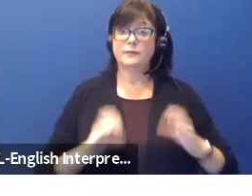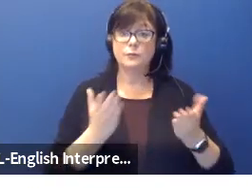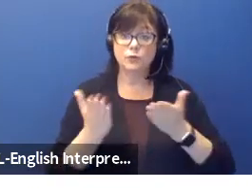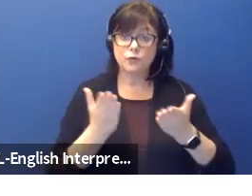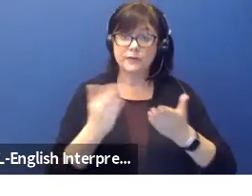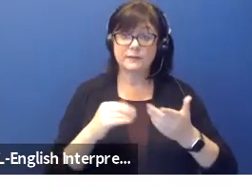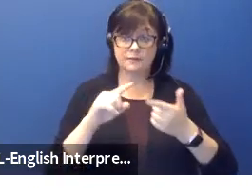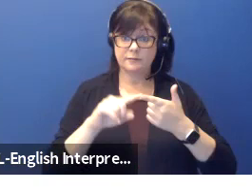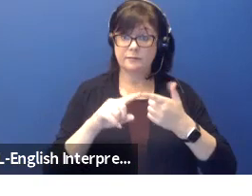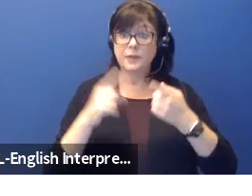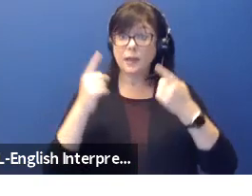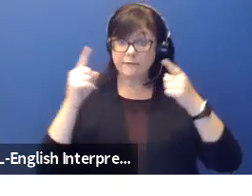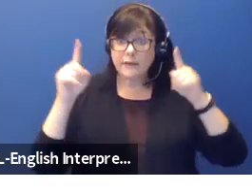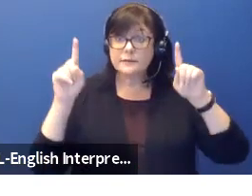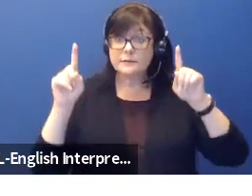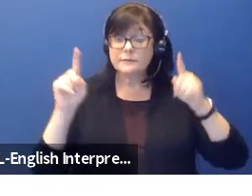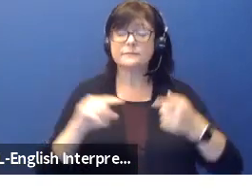effectiveness, and efficiency.